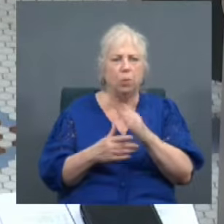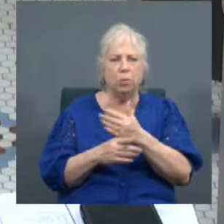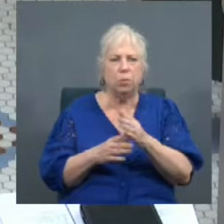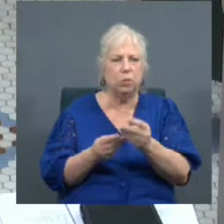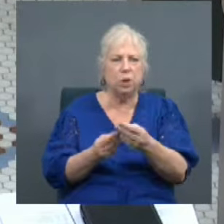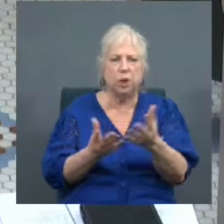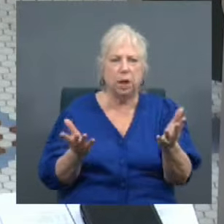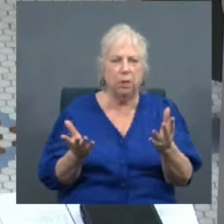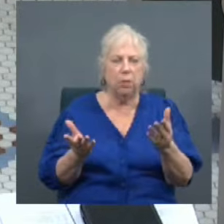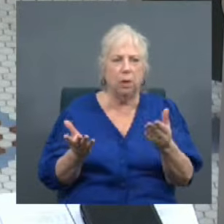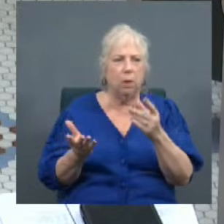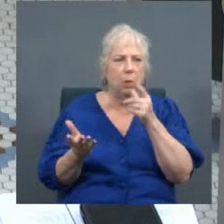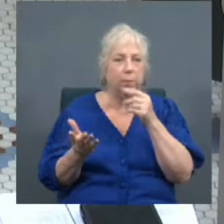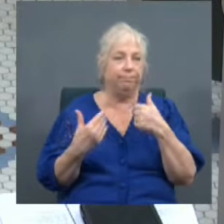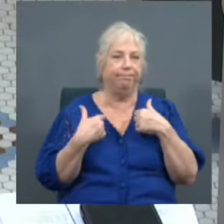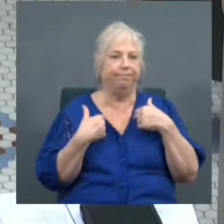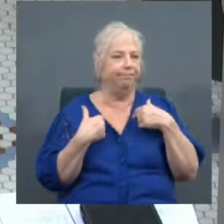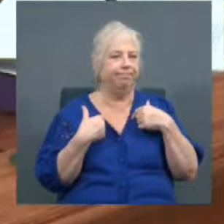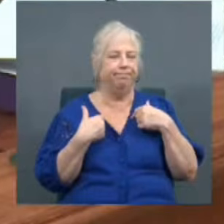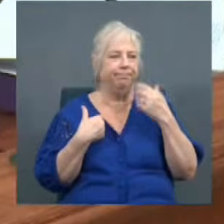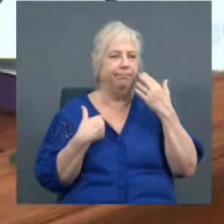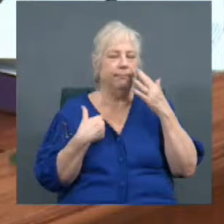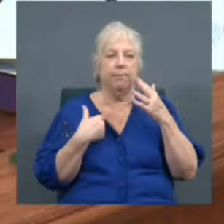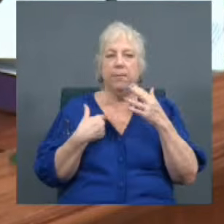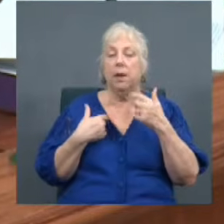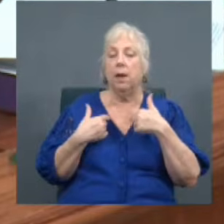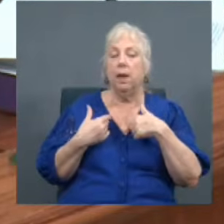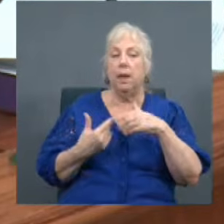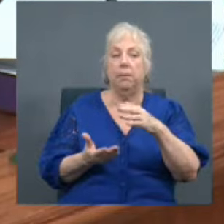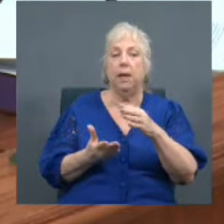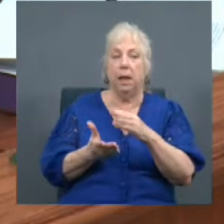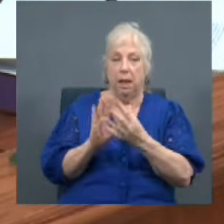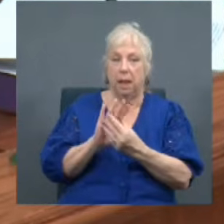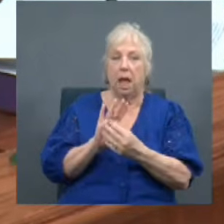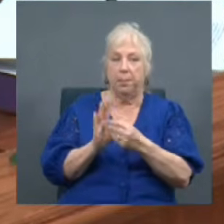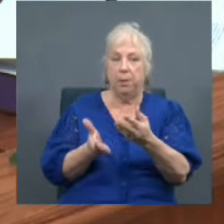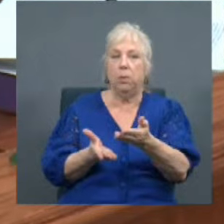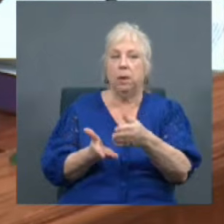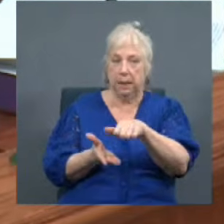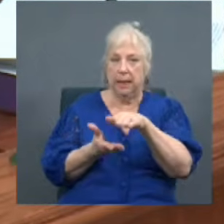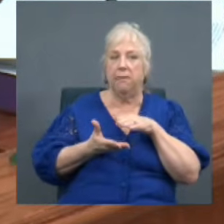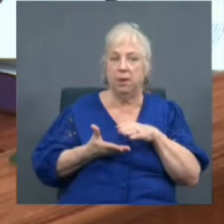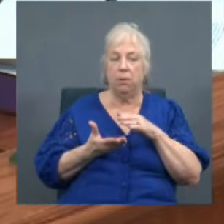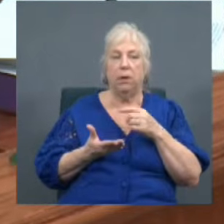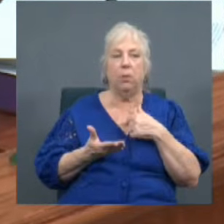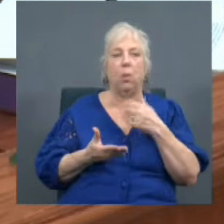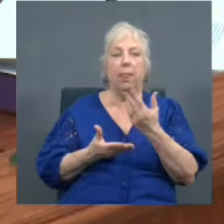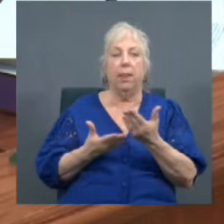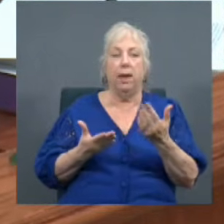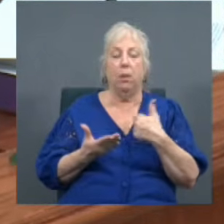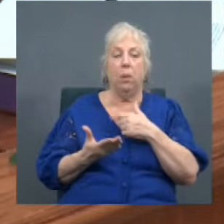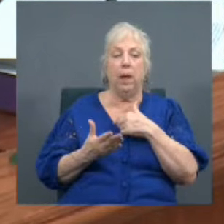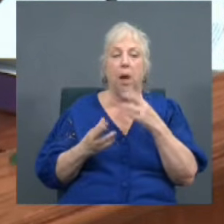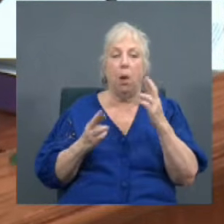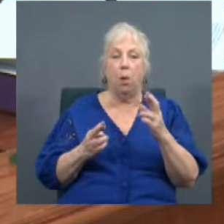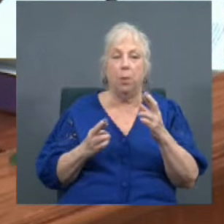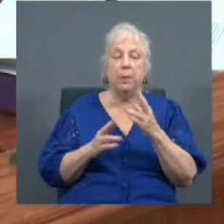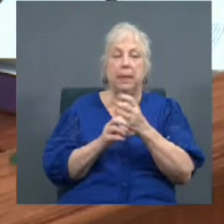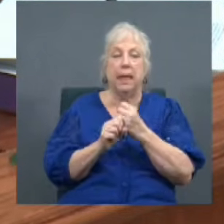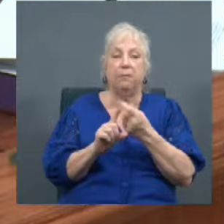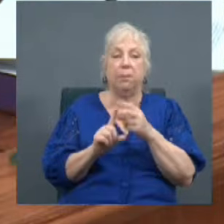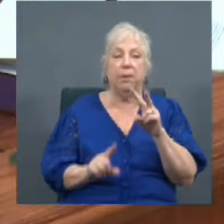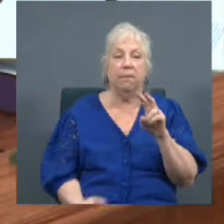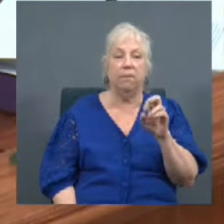I don't know. We were given a copy of it. One of the things we were hoping to get from the Volker report was something that would be